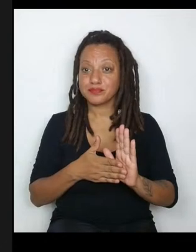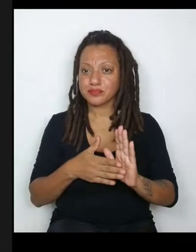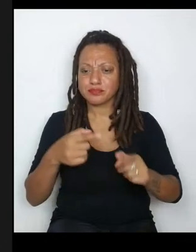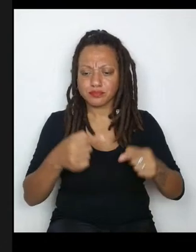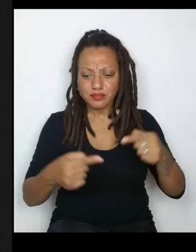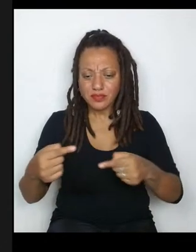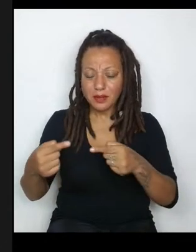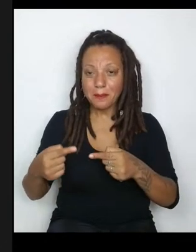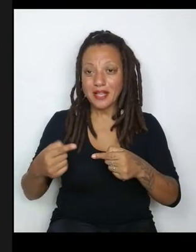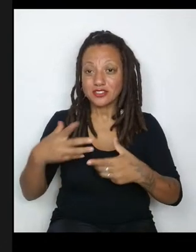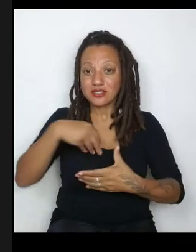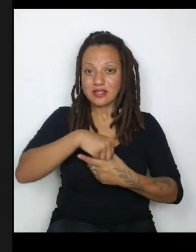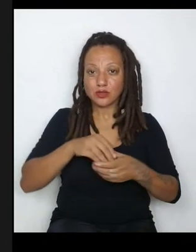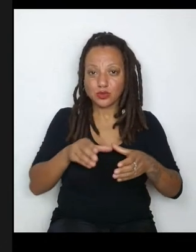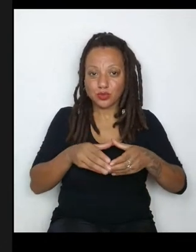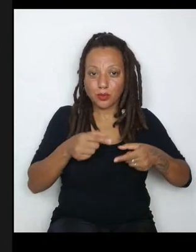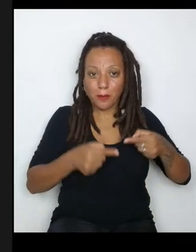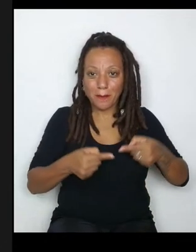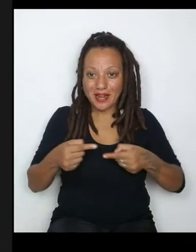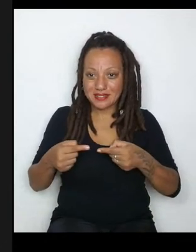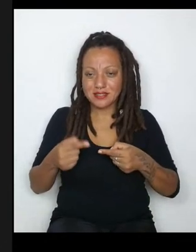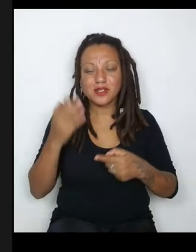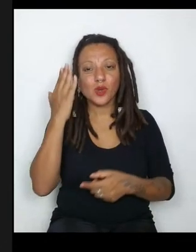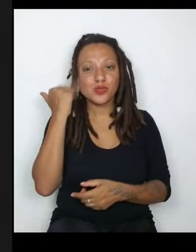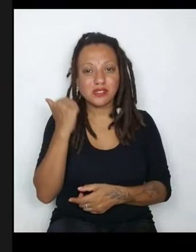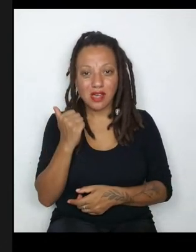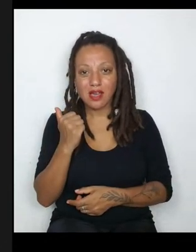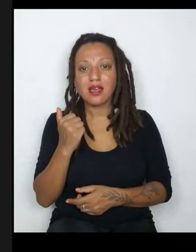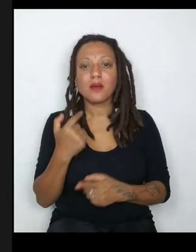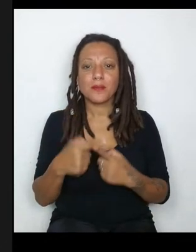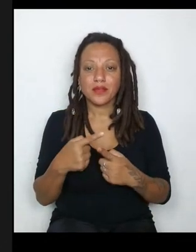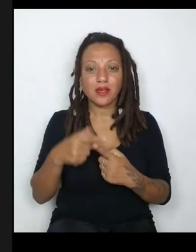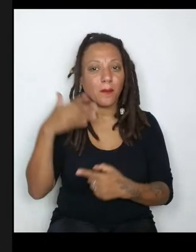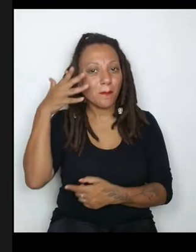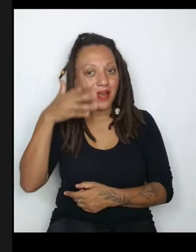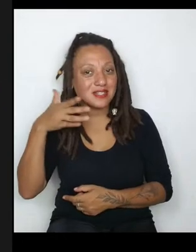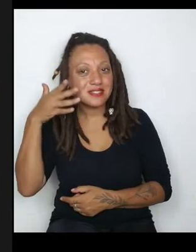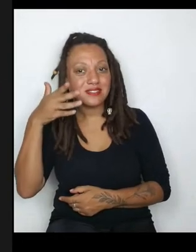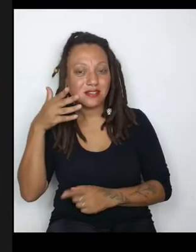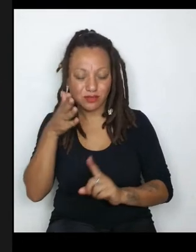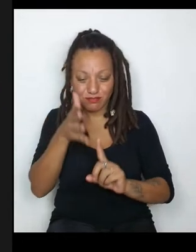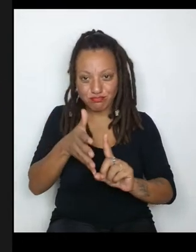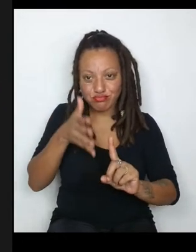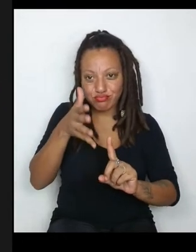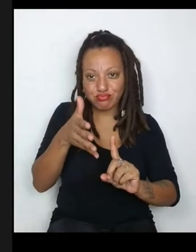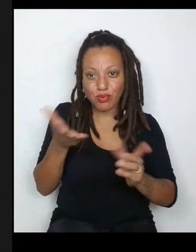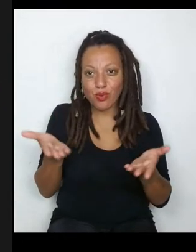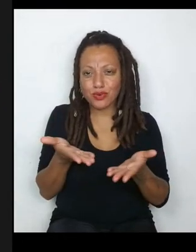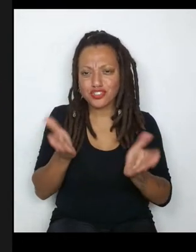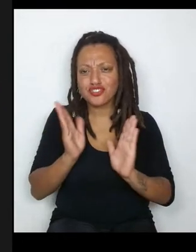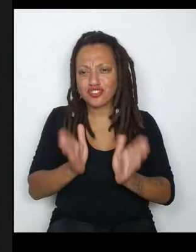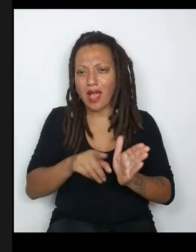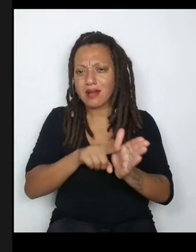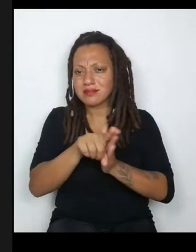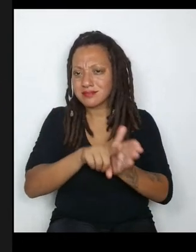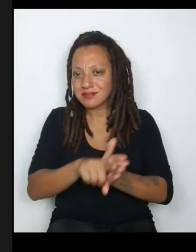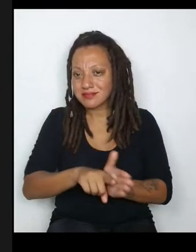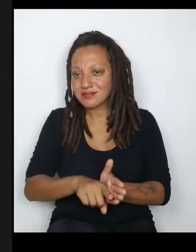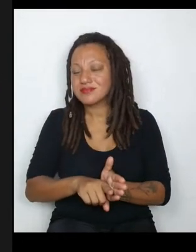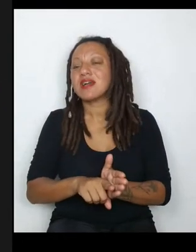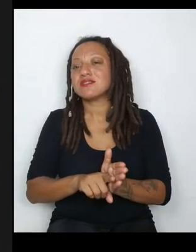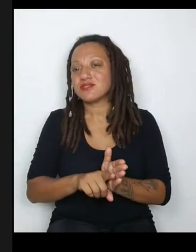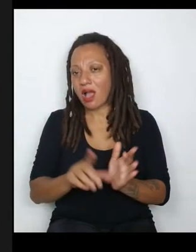propose a debate among these speakers because i know that they have known each other for a while in their